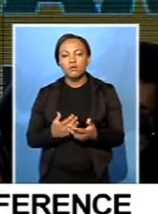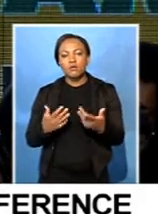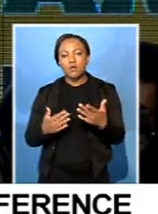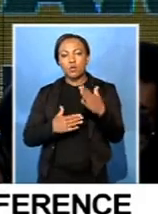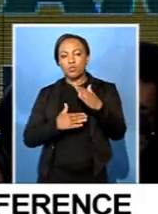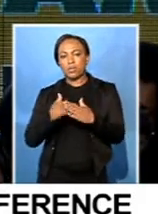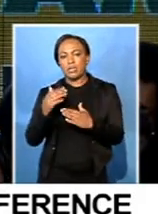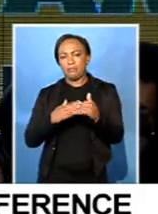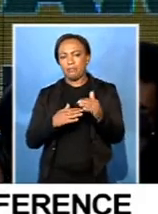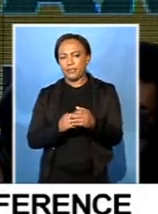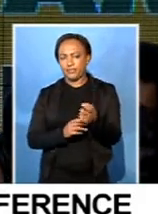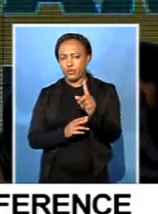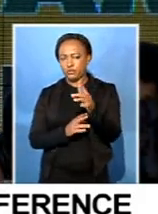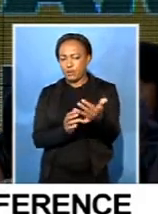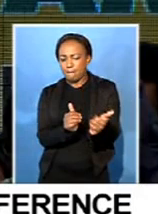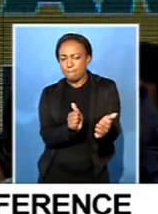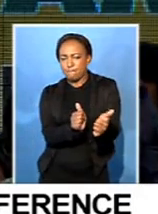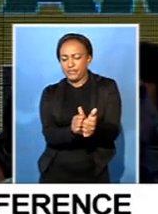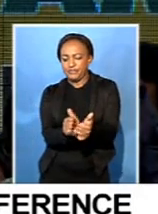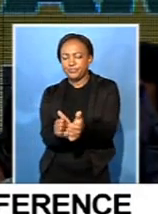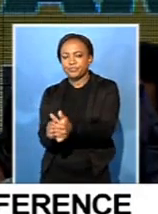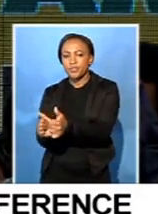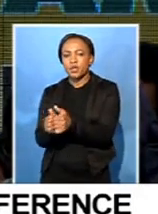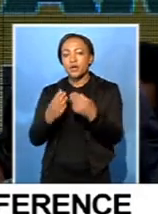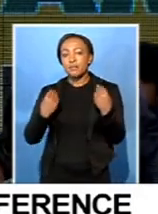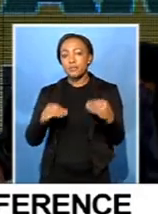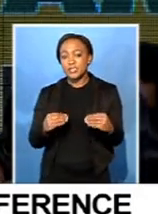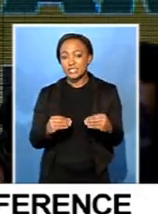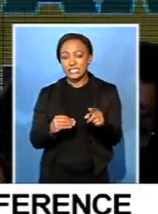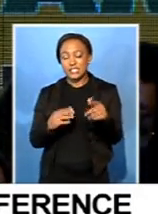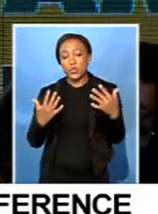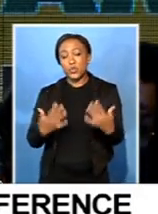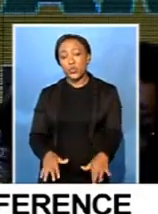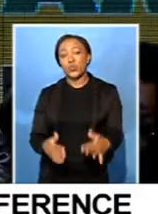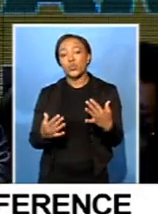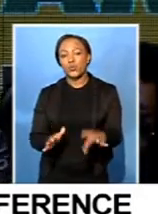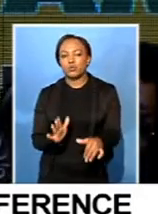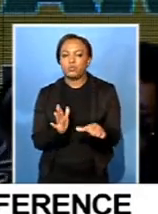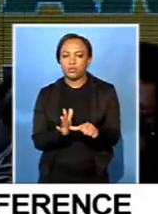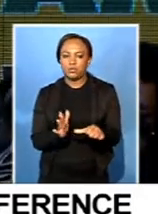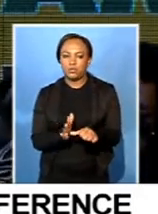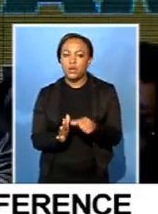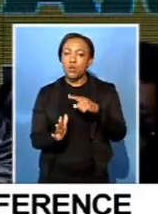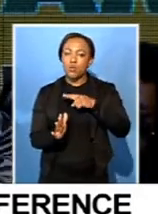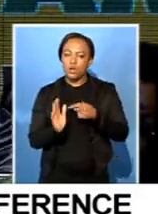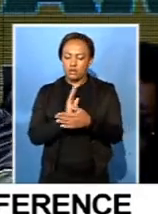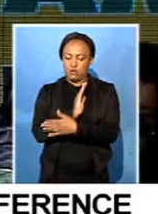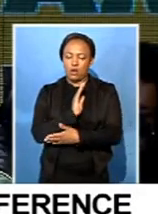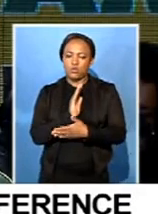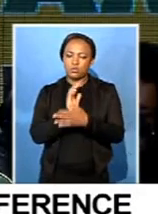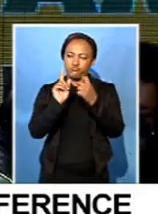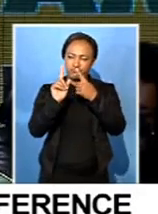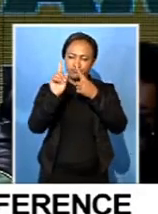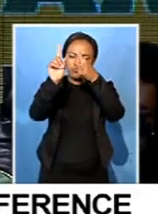Building partnerships with business is also important for the country to achieve